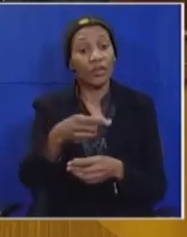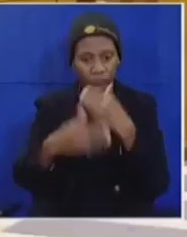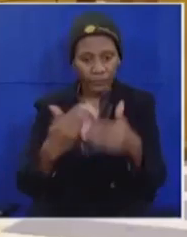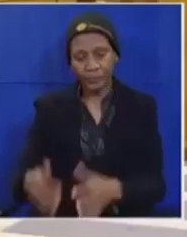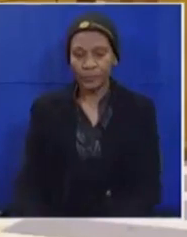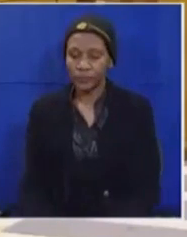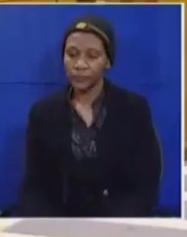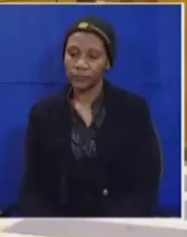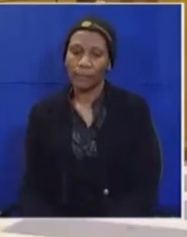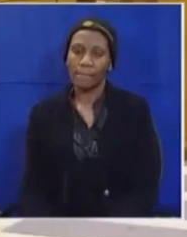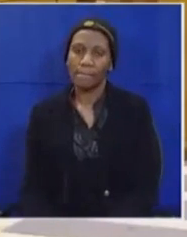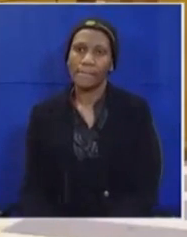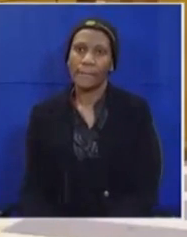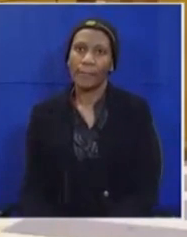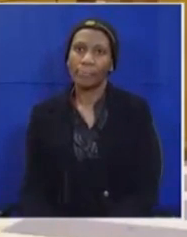Dankie.